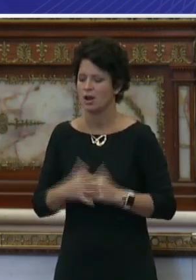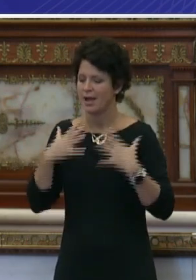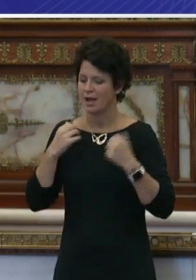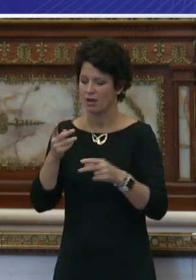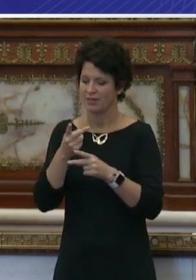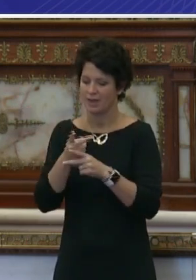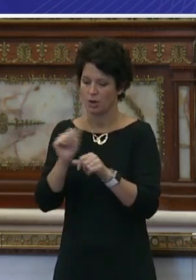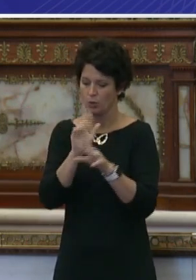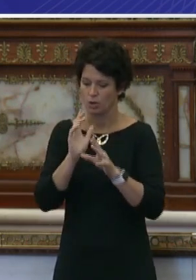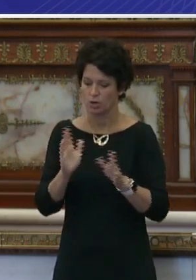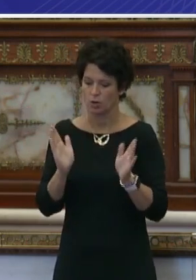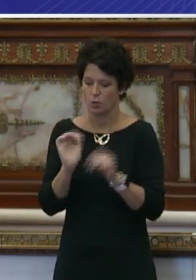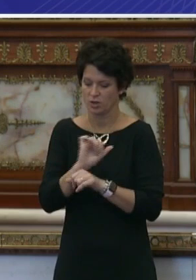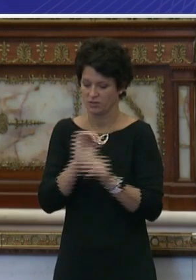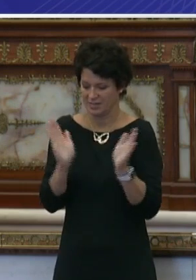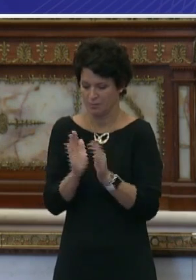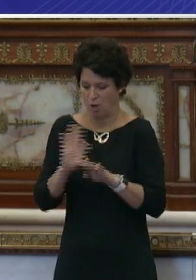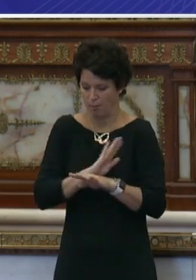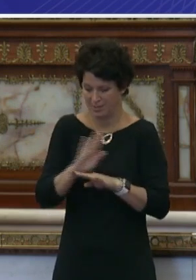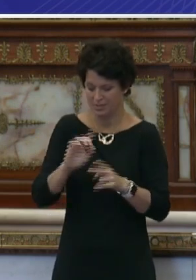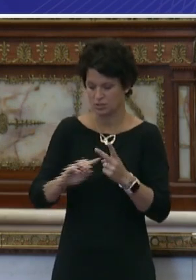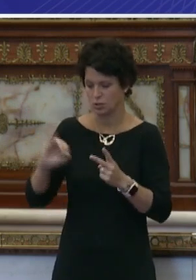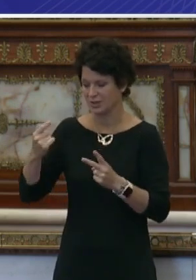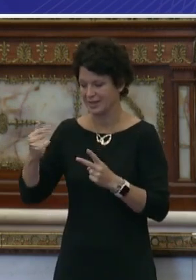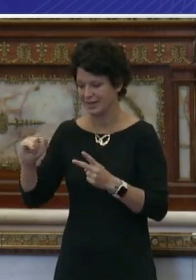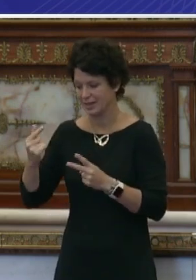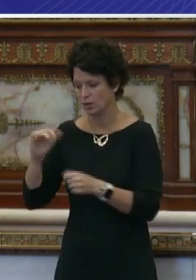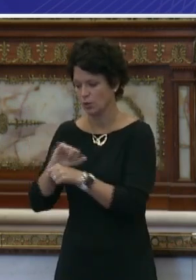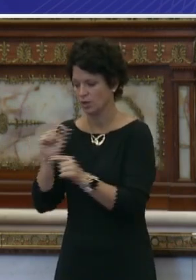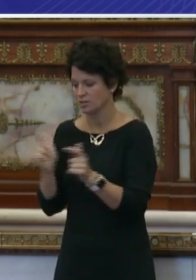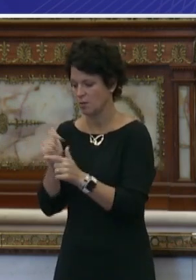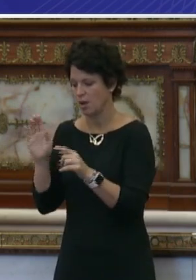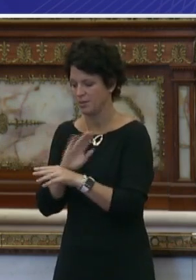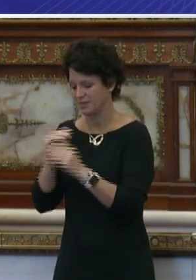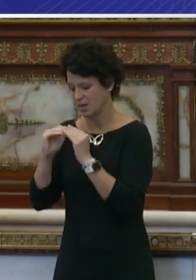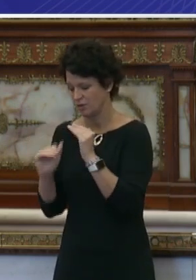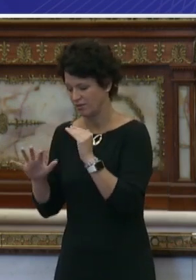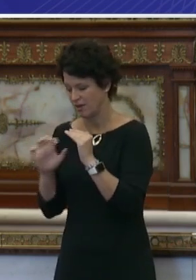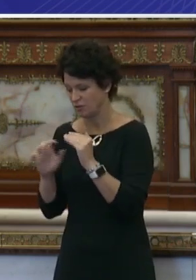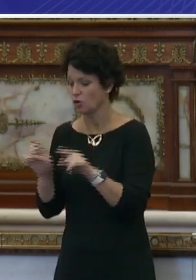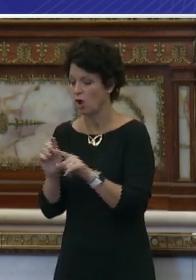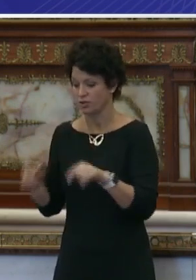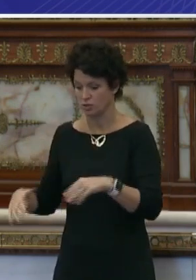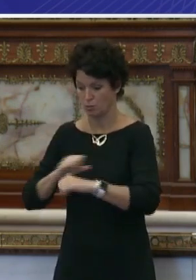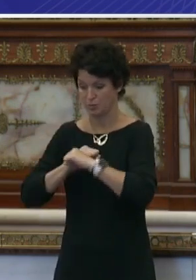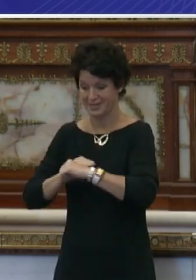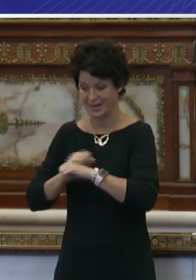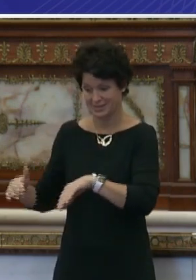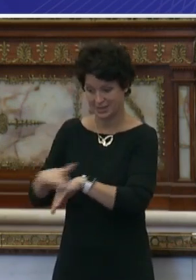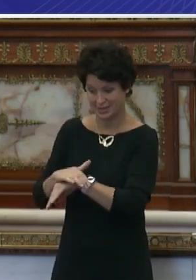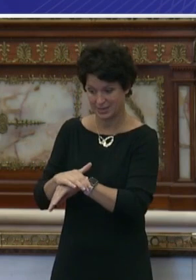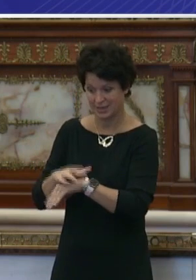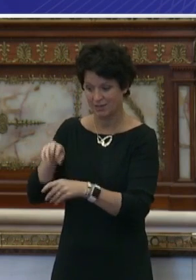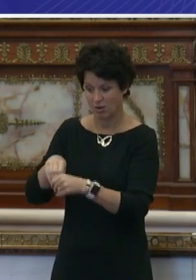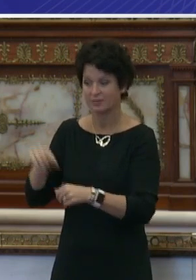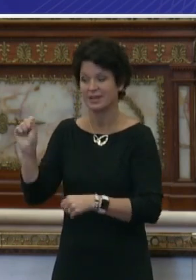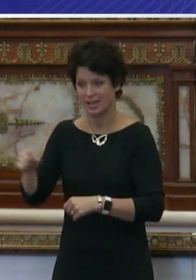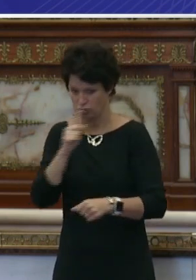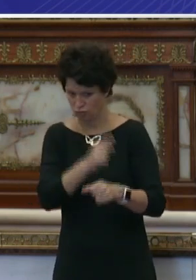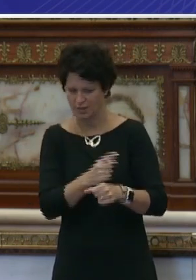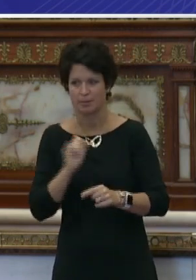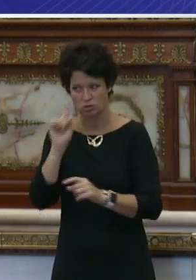worker that works for a small business or a gig worker that works for a small business under 500 employees, you are also covered. Correct. Yeah, I just want to make sure I understand